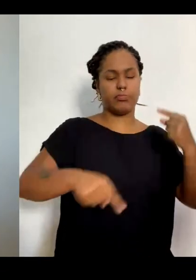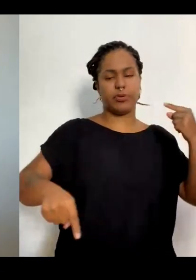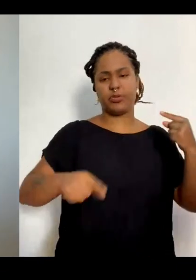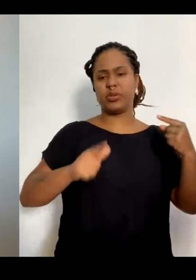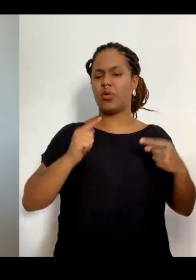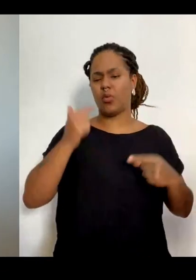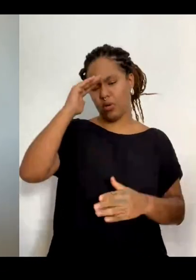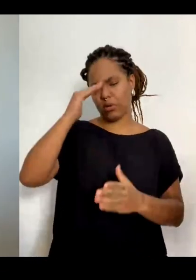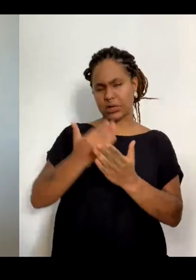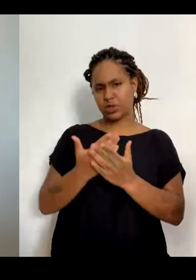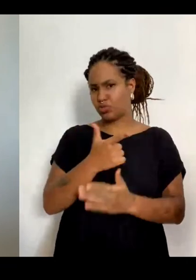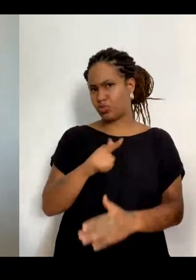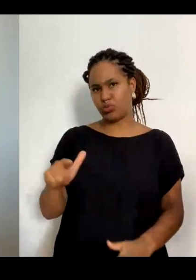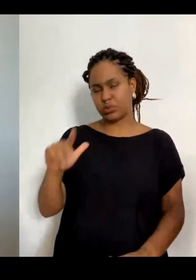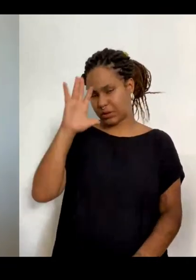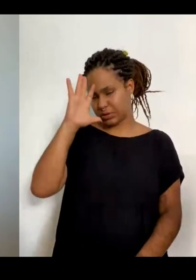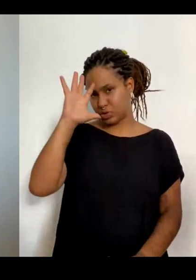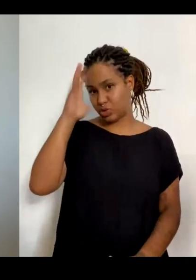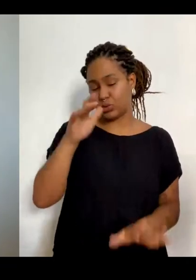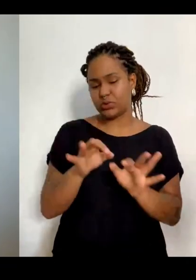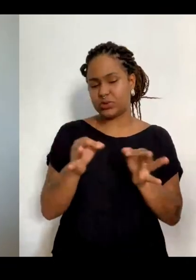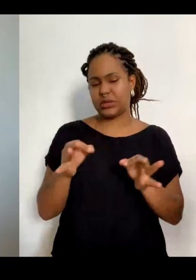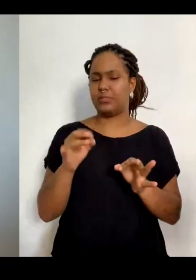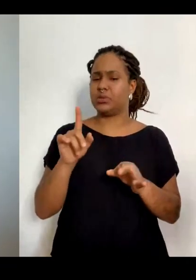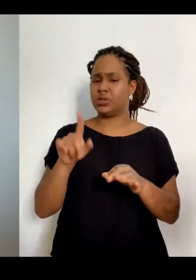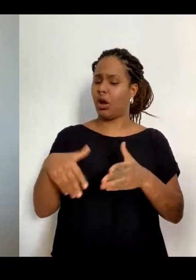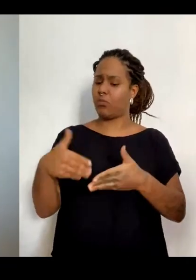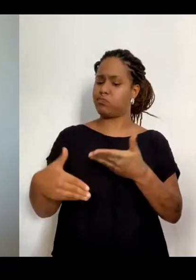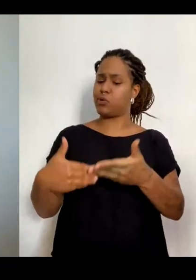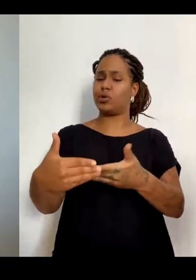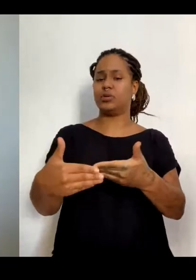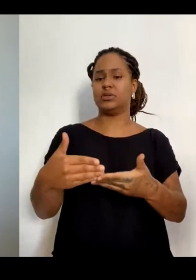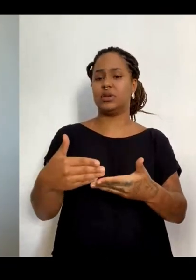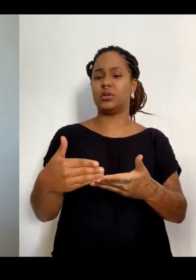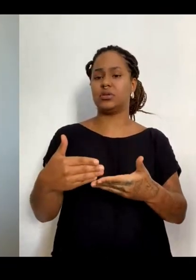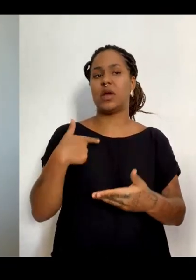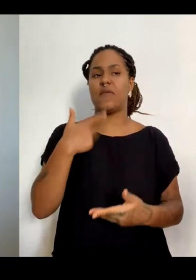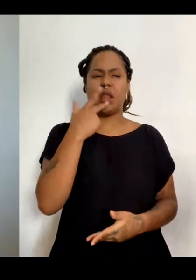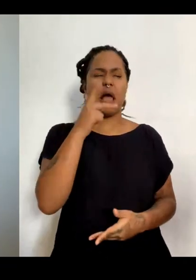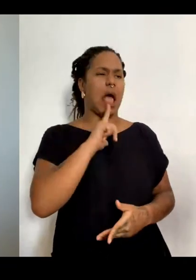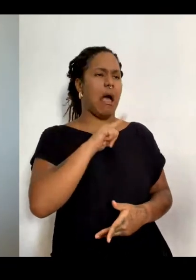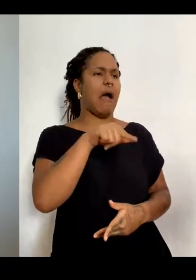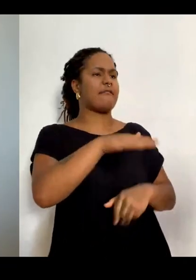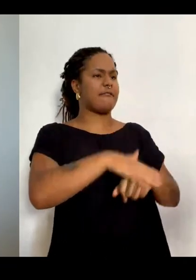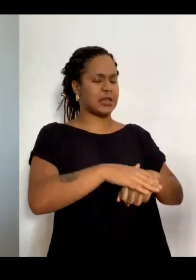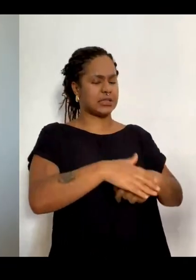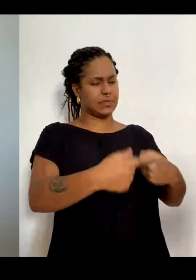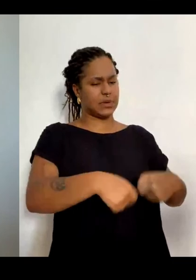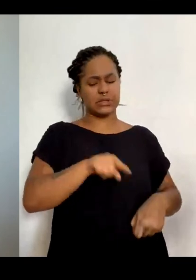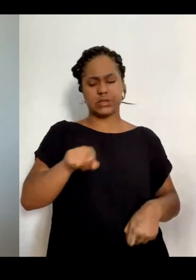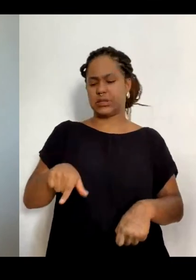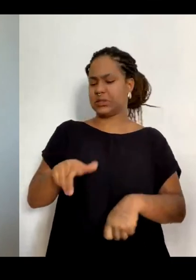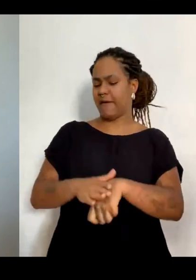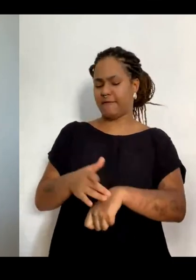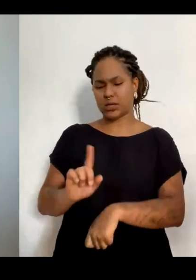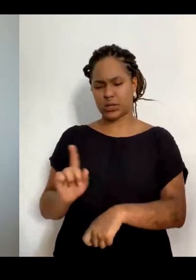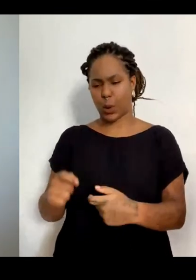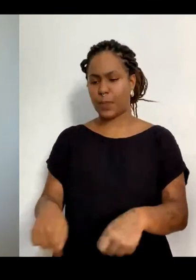say yes it should be done or it should not be done it needs to be very specific and and very much connected to